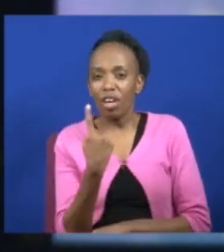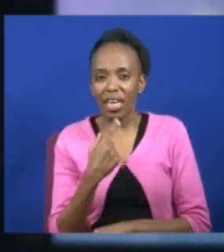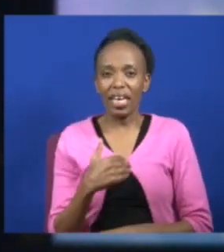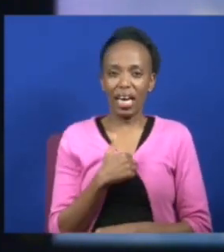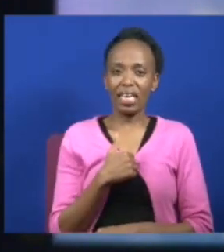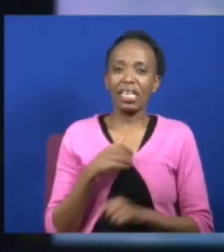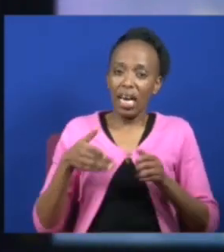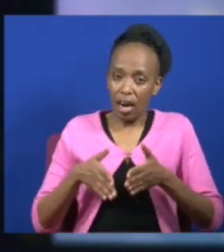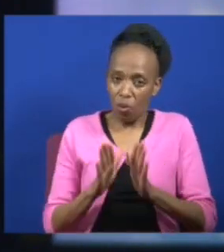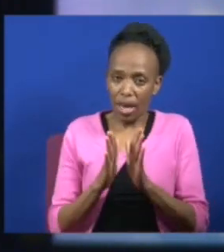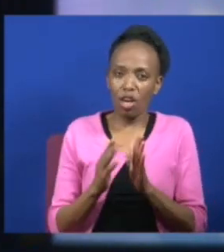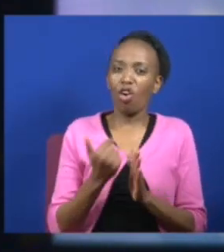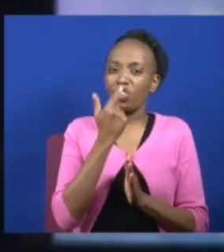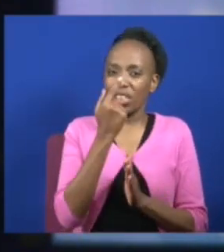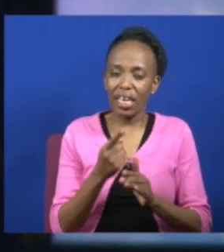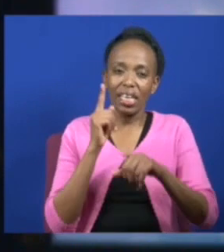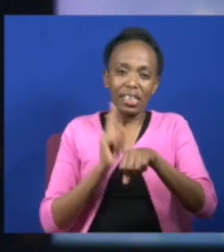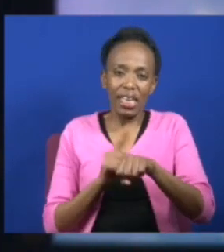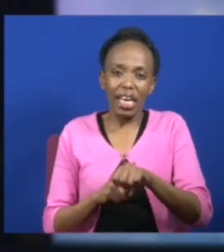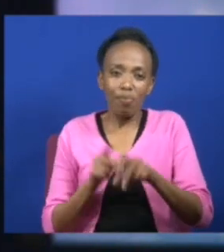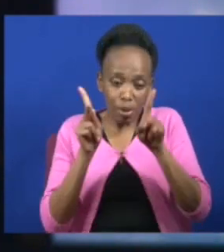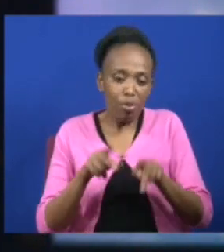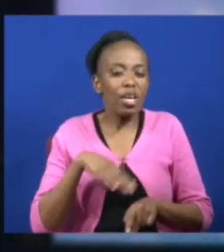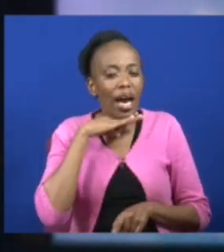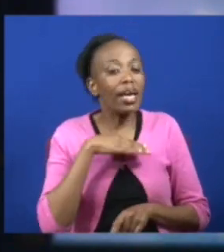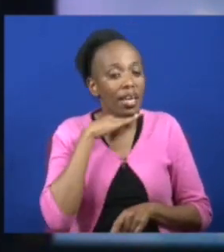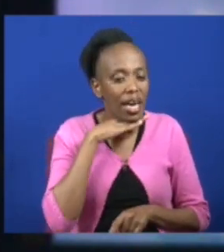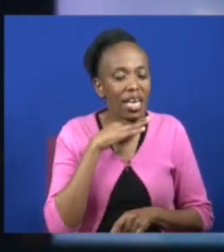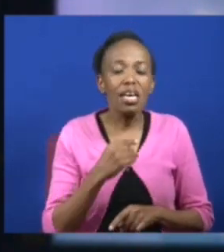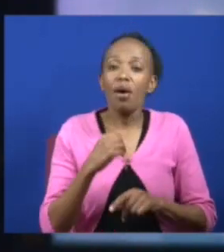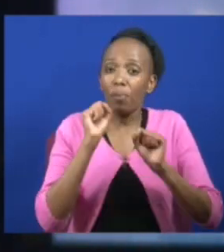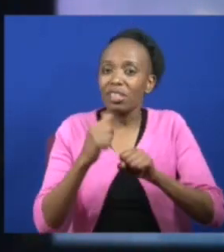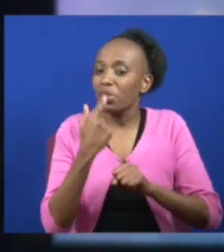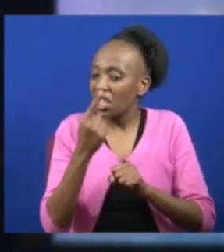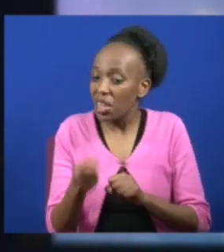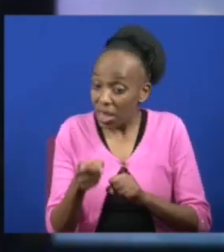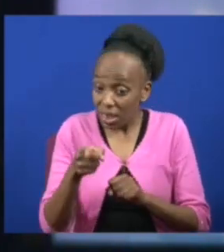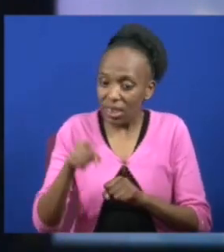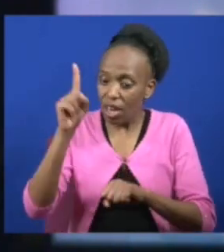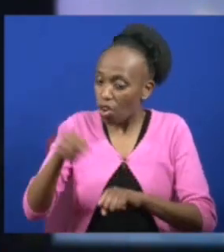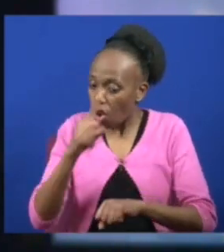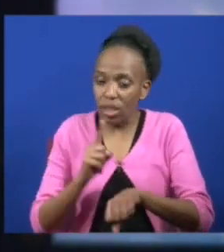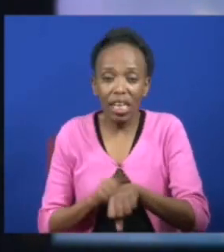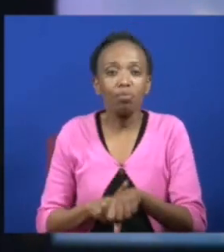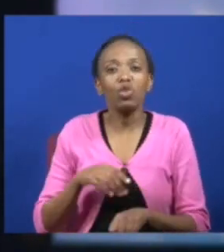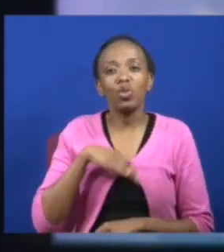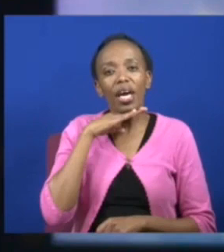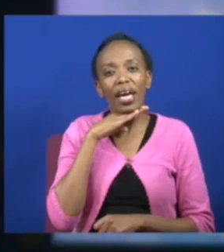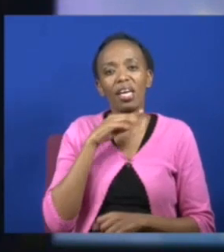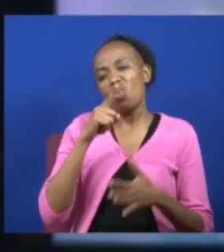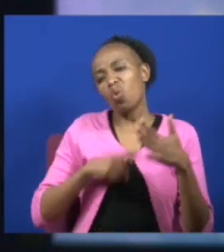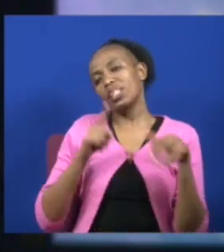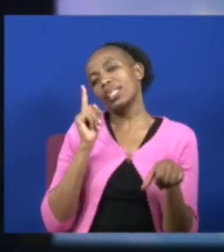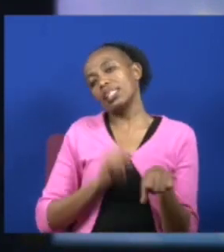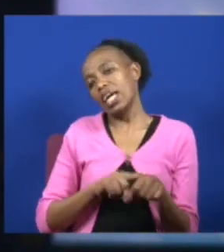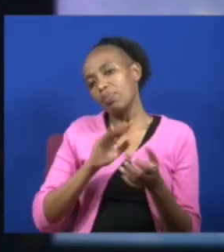had a way of saying when people should die, we would say this is not the time for people to die. What a